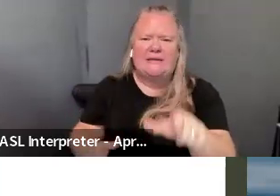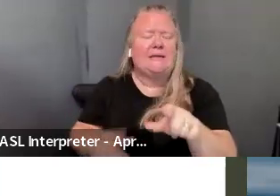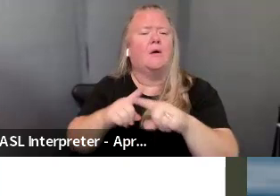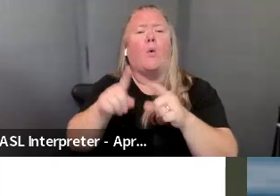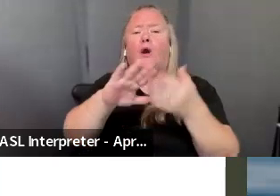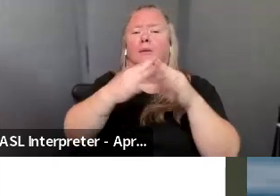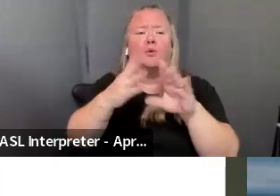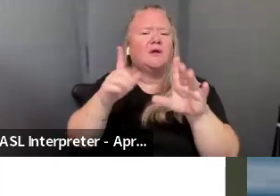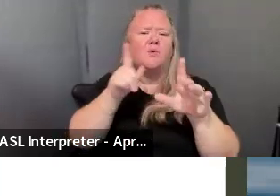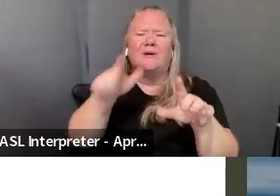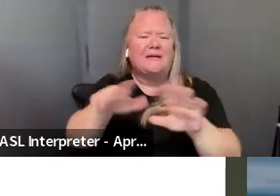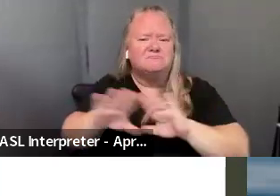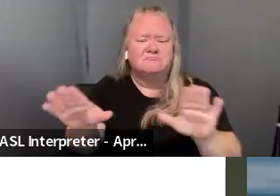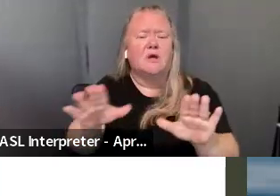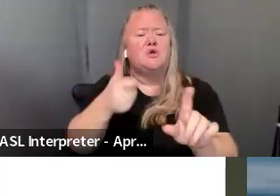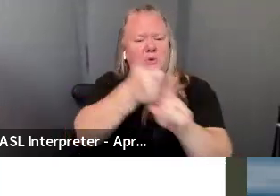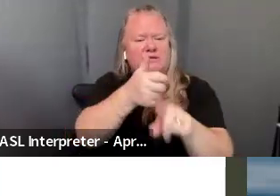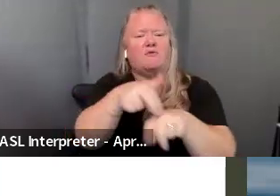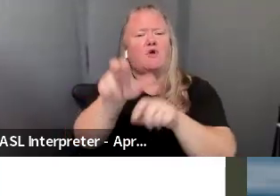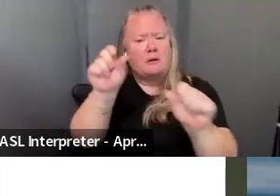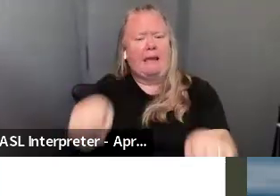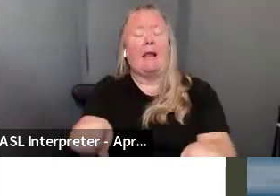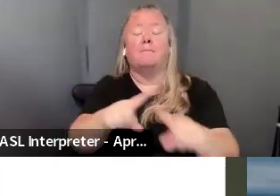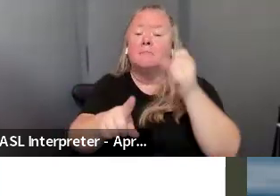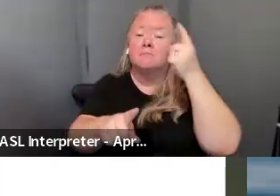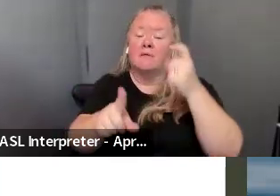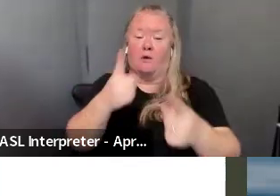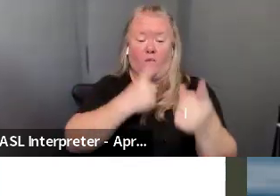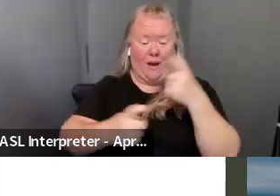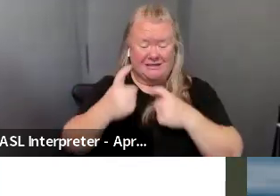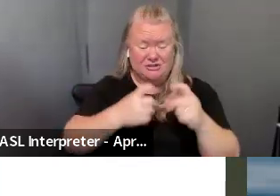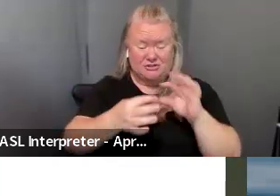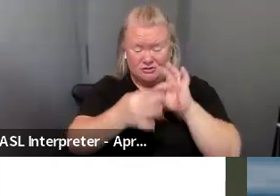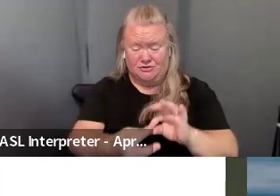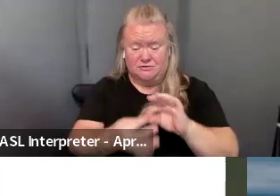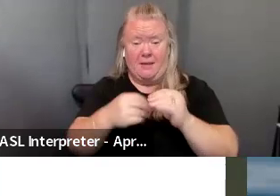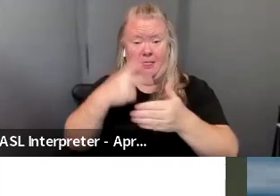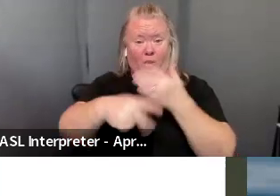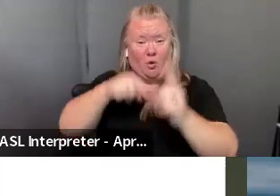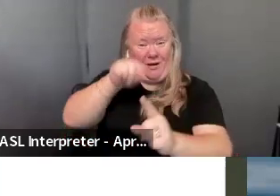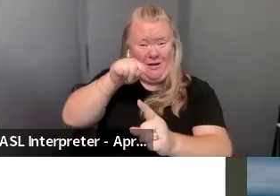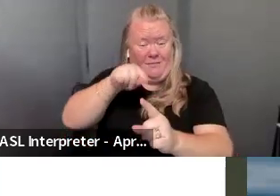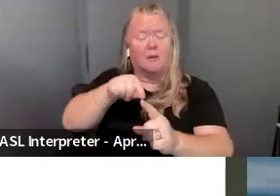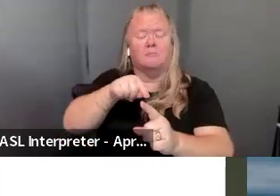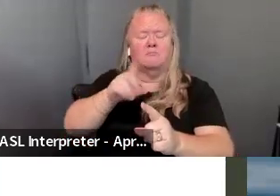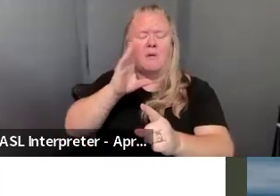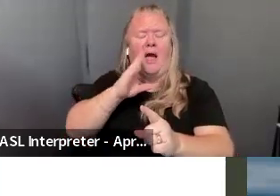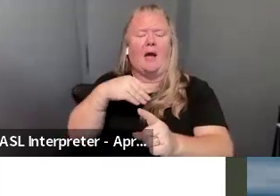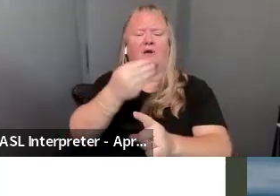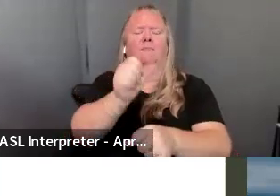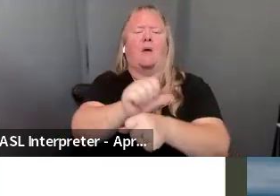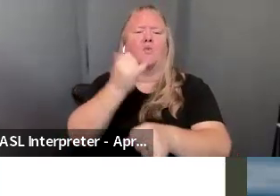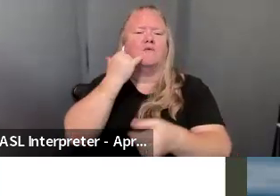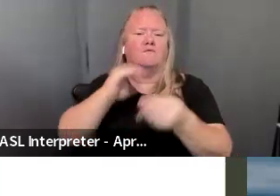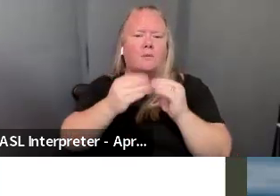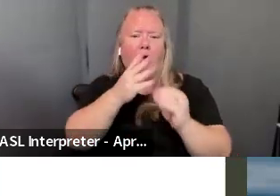community provider. You can self-referral. But if you have any questions more about the program, I will leave in my work